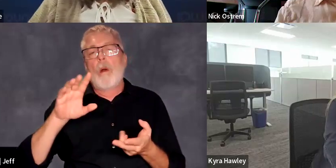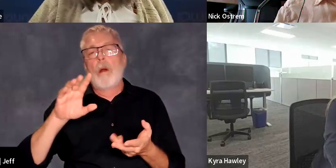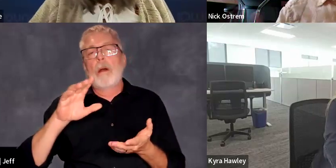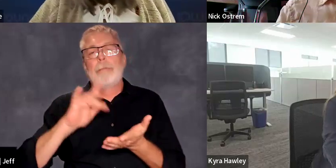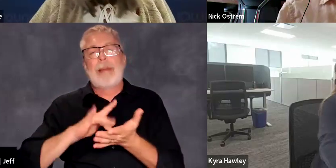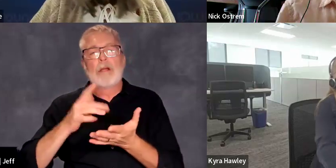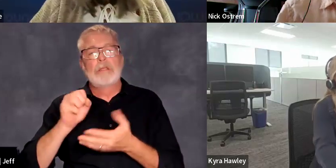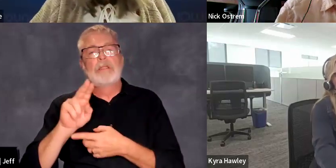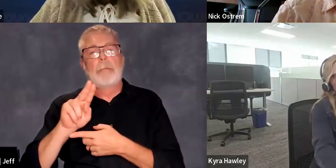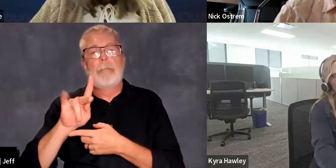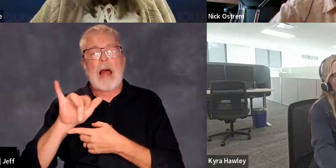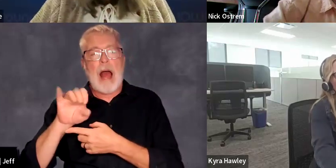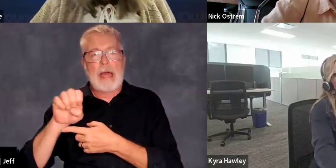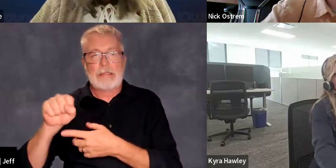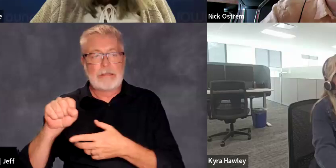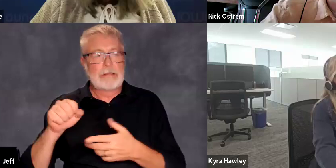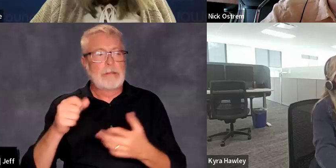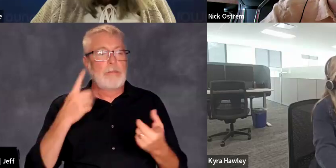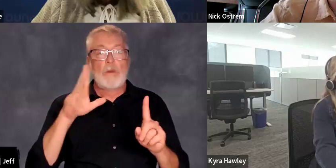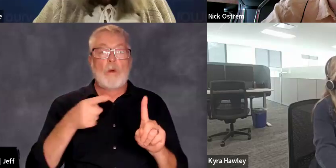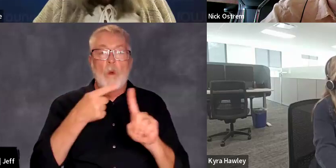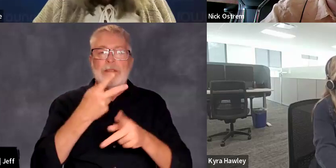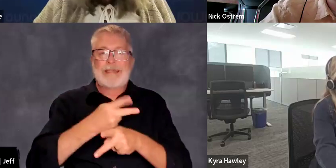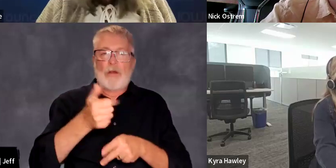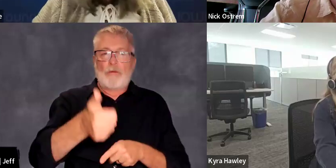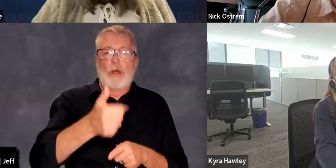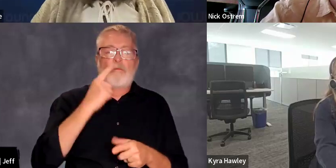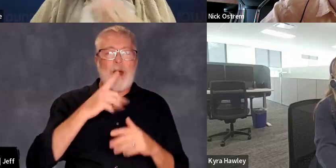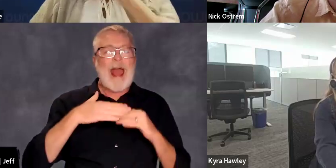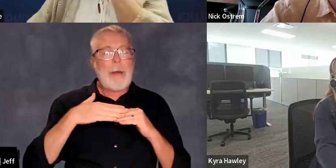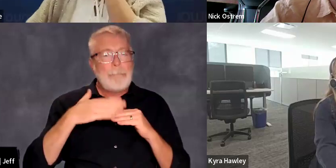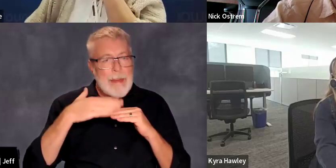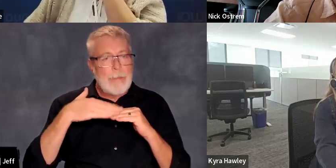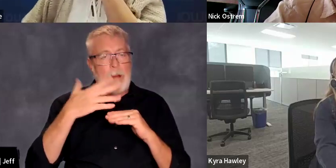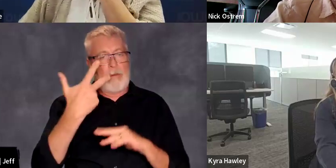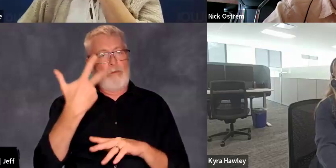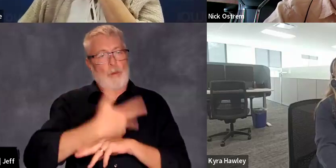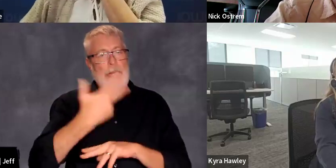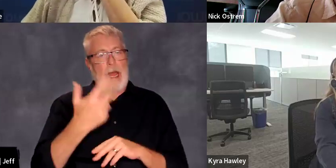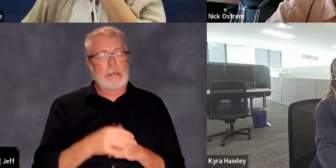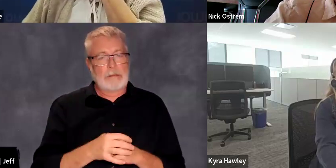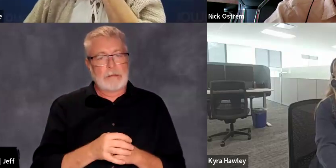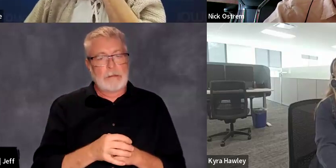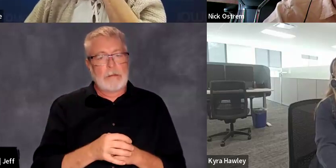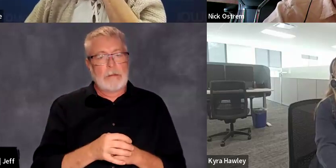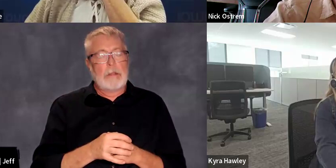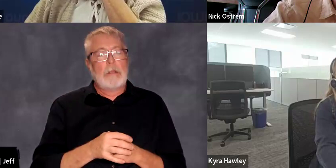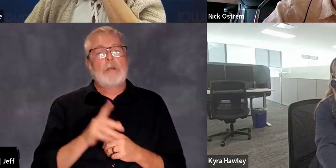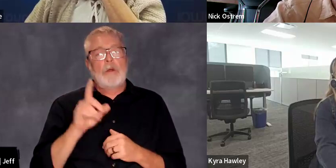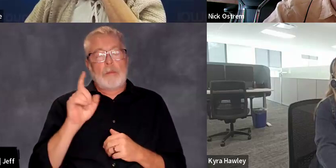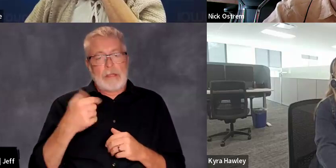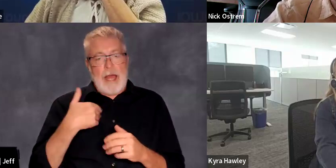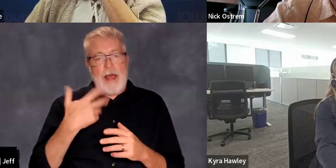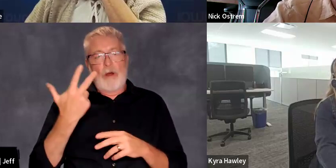So your goal, once again, is to care for yourself for at least 3 days. And so you want to make sure that you have